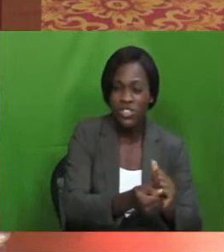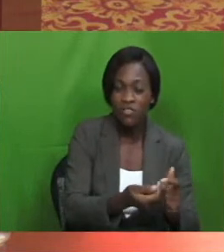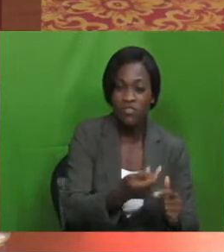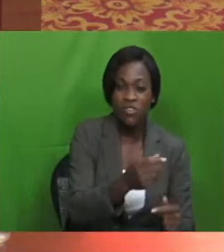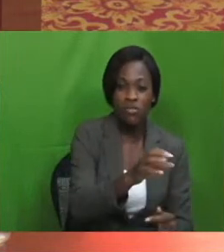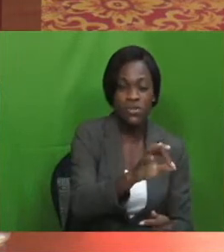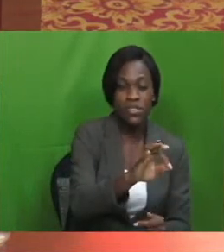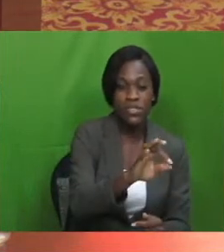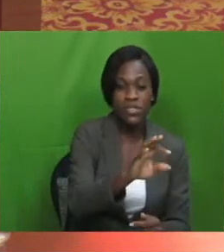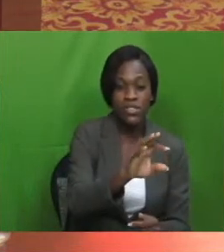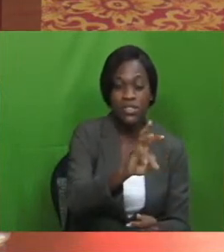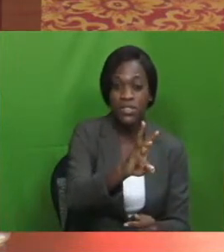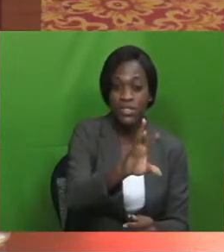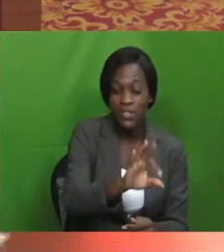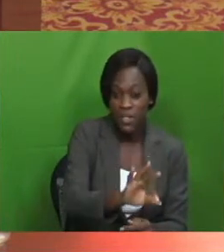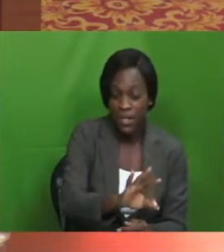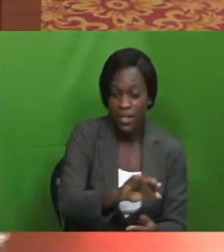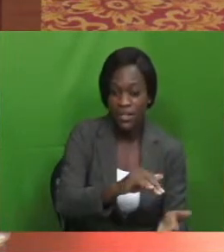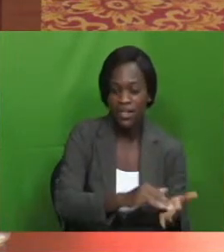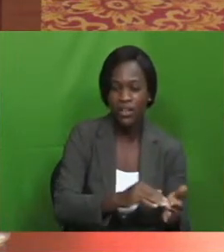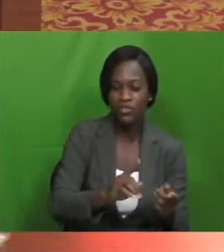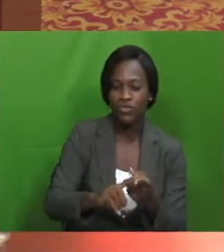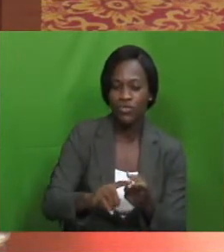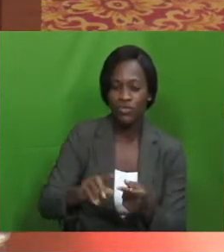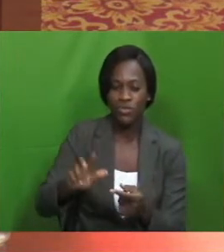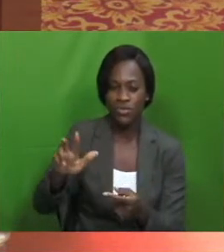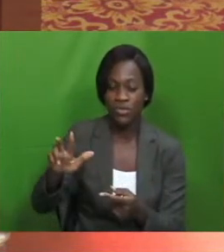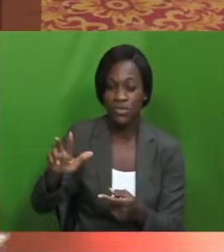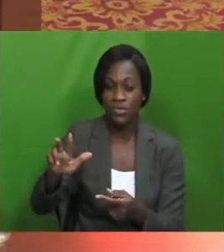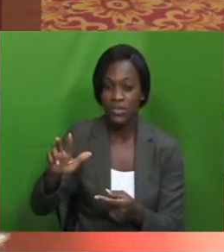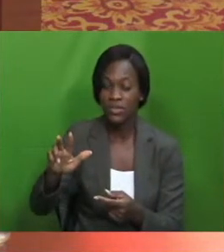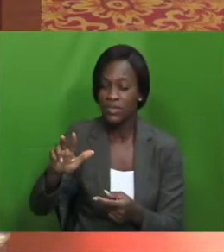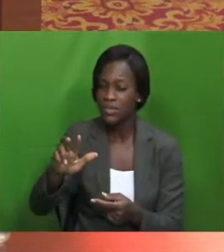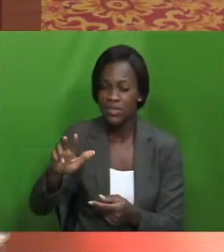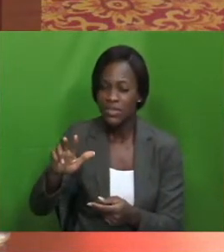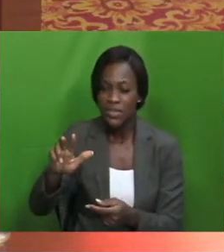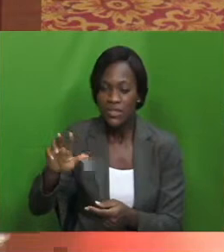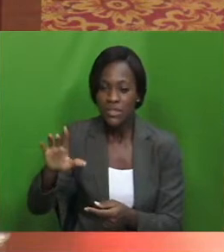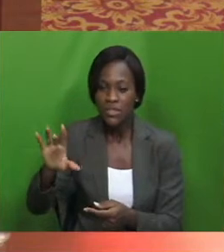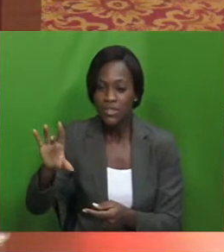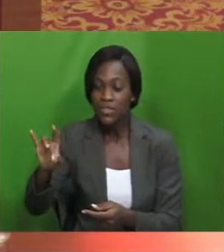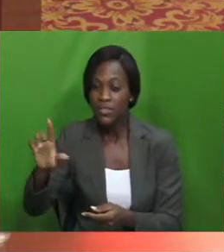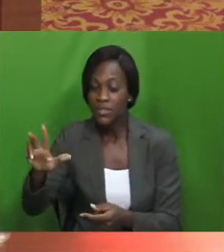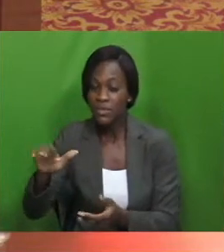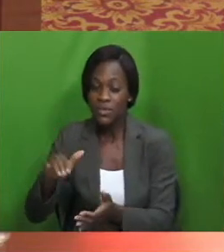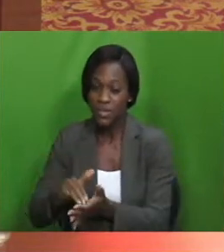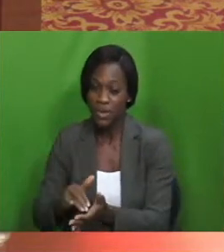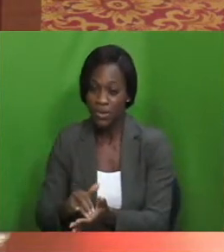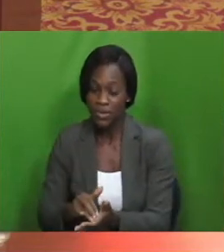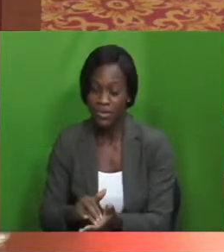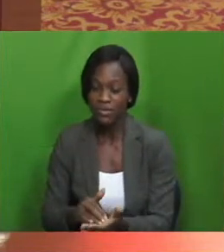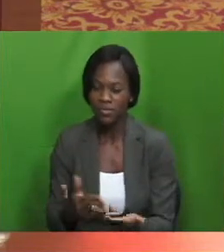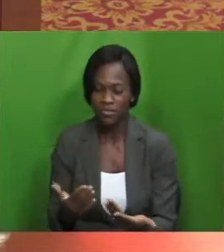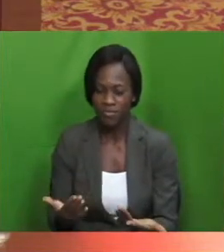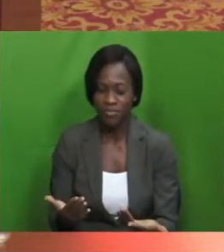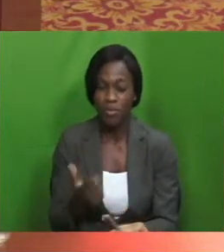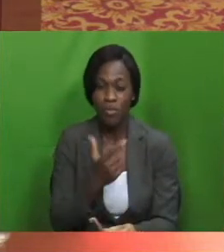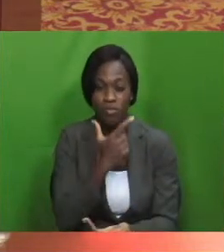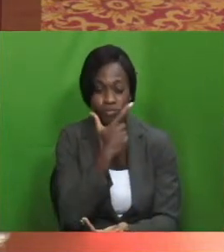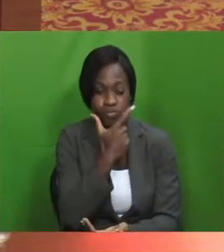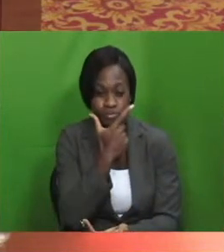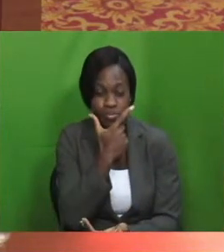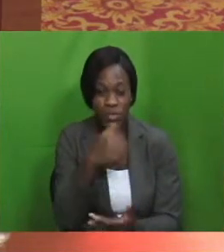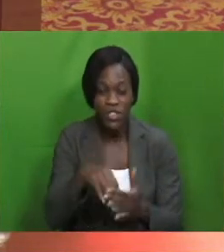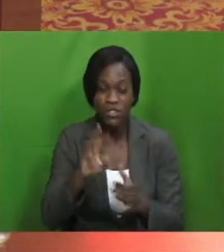to 73,000 kilometers. Mr. Speaker, under Kufuor, the road network in